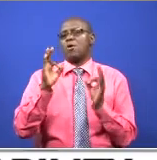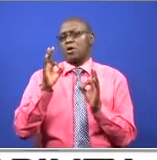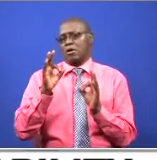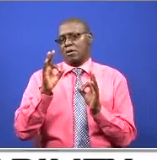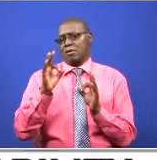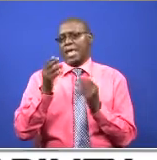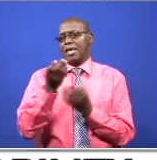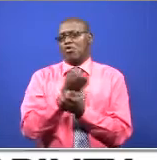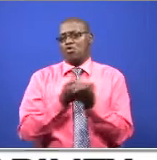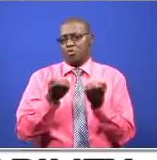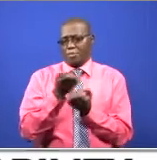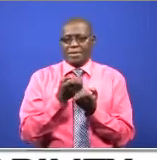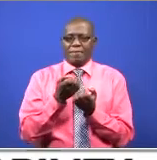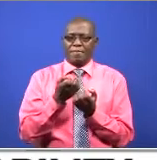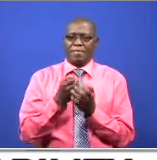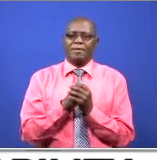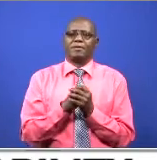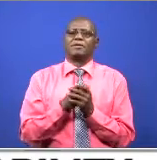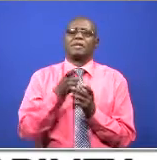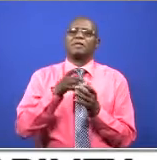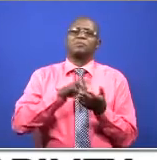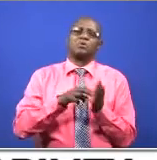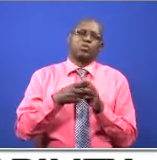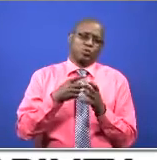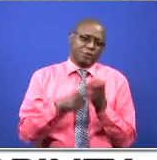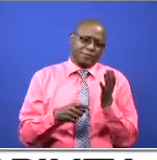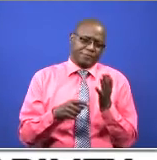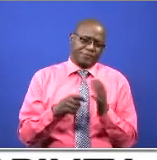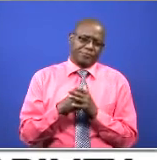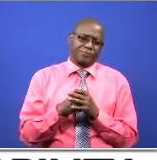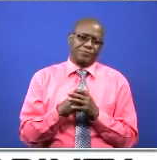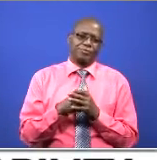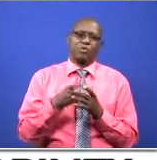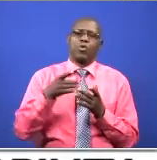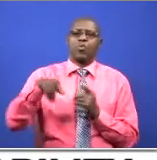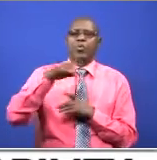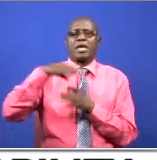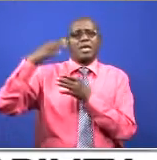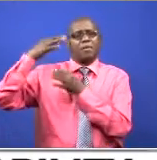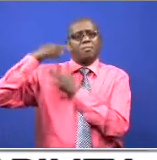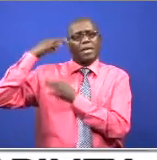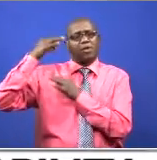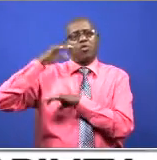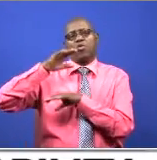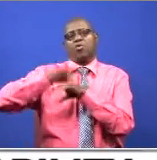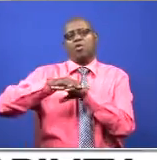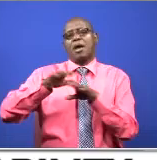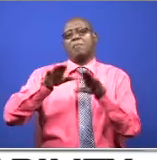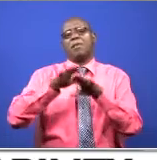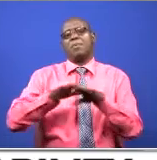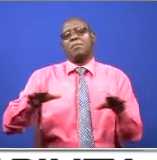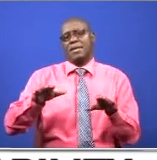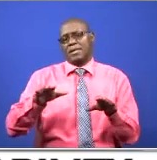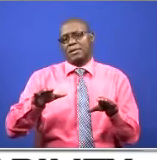are an informal economy. By informal economy, I mean we no longer depend on what we used to call permanent and